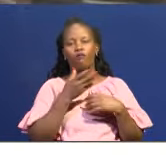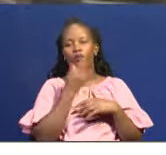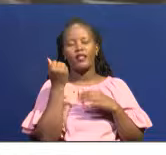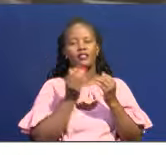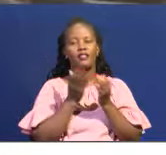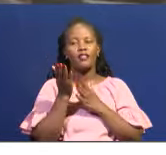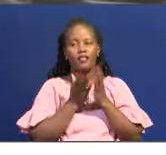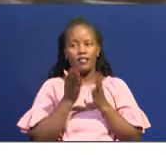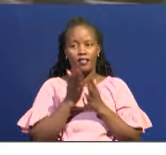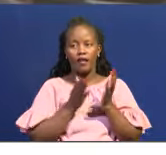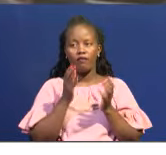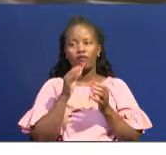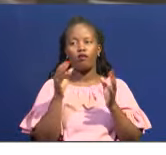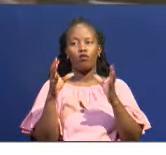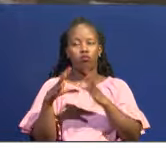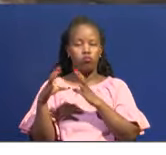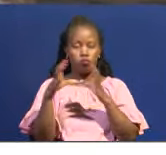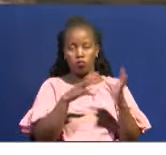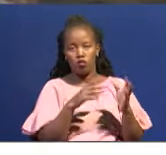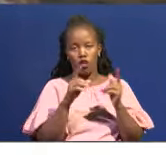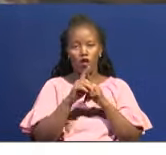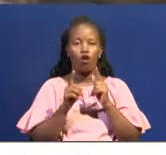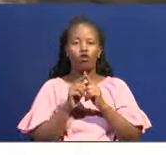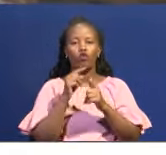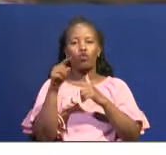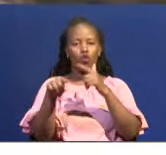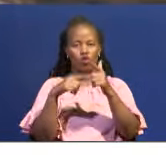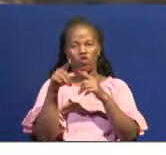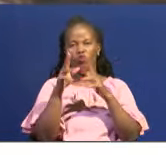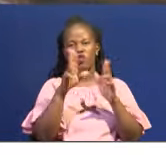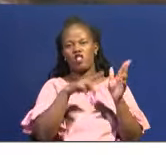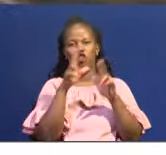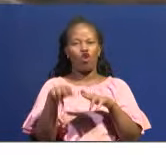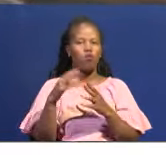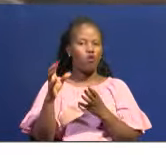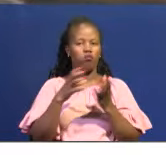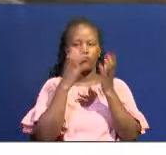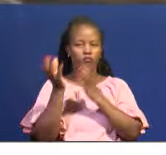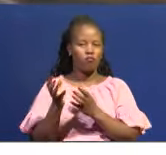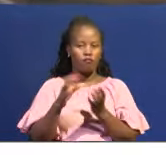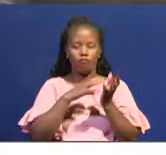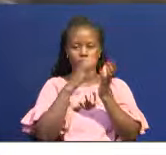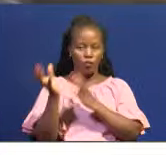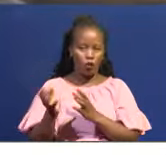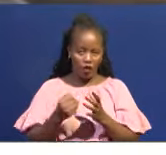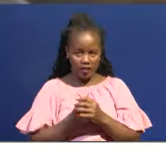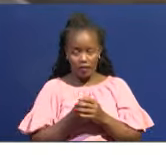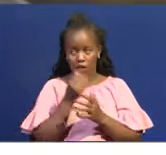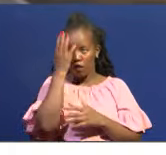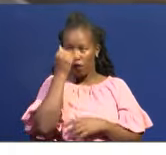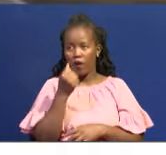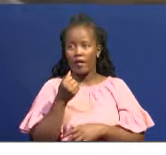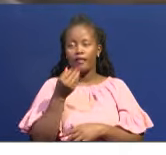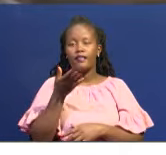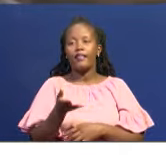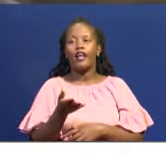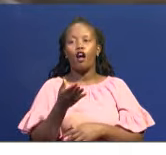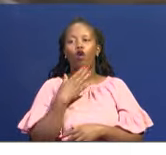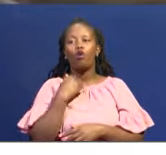jetty and dedicated facilities to continue with the normal loading operations that go on. And that is why now we are talking